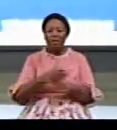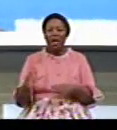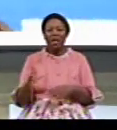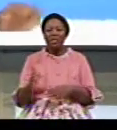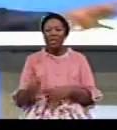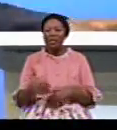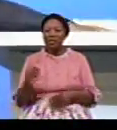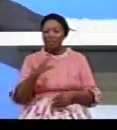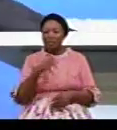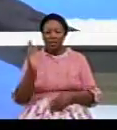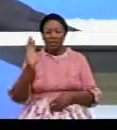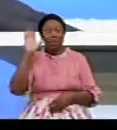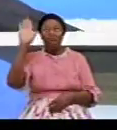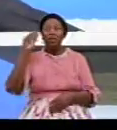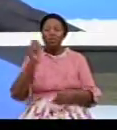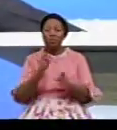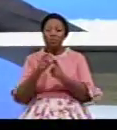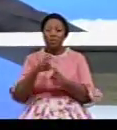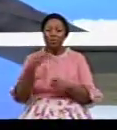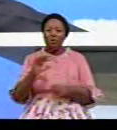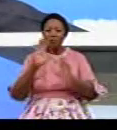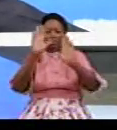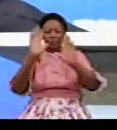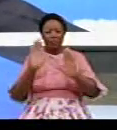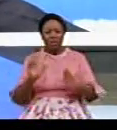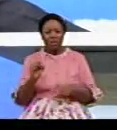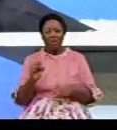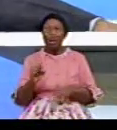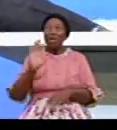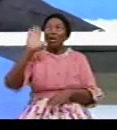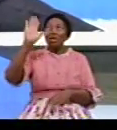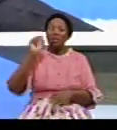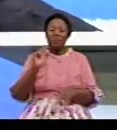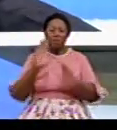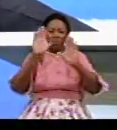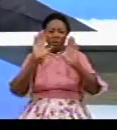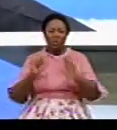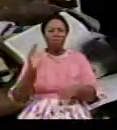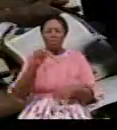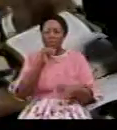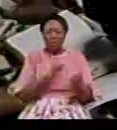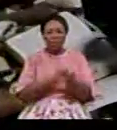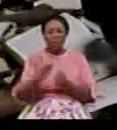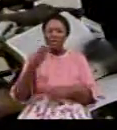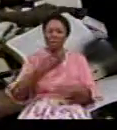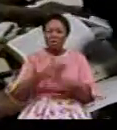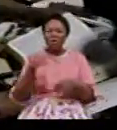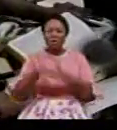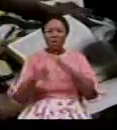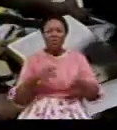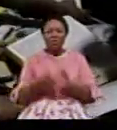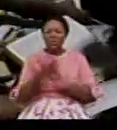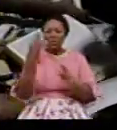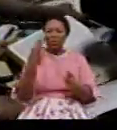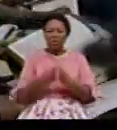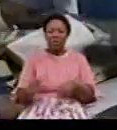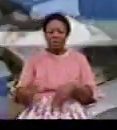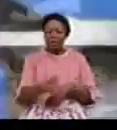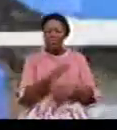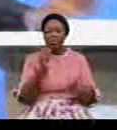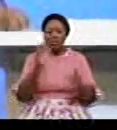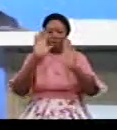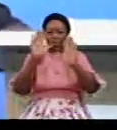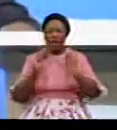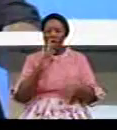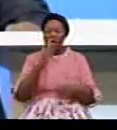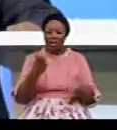slave. A slave of sin, a slave of corruption, but you don't bring the pollution. You say, Lord,